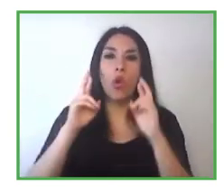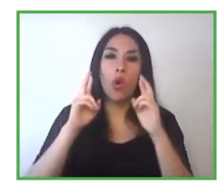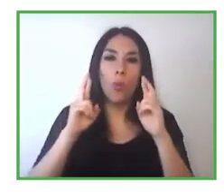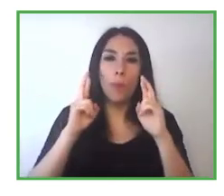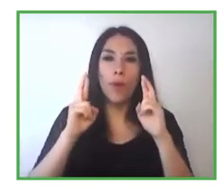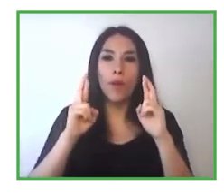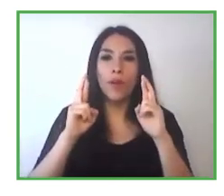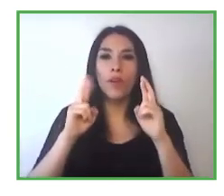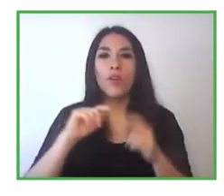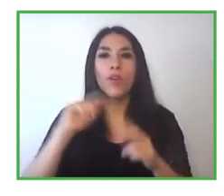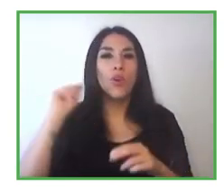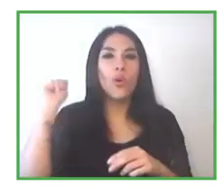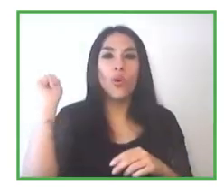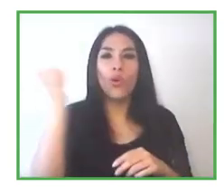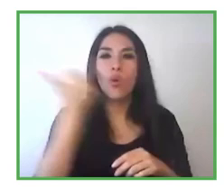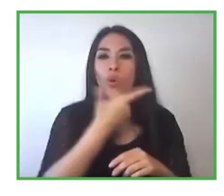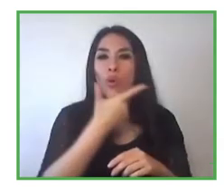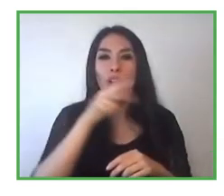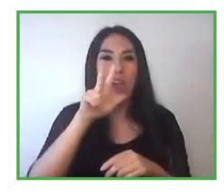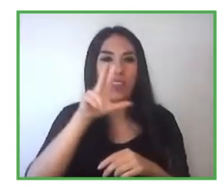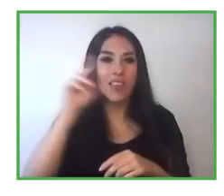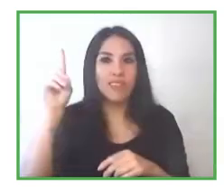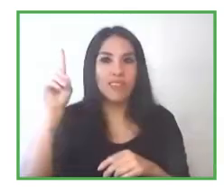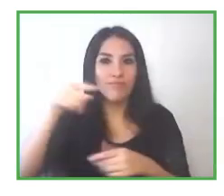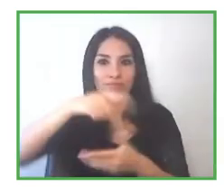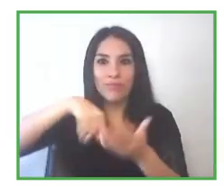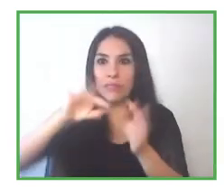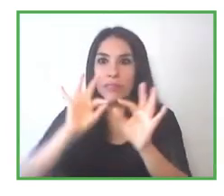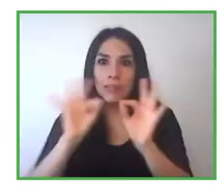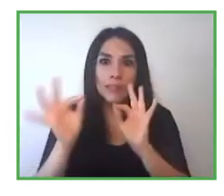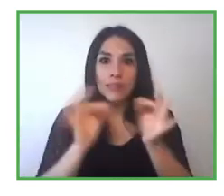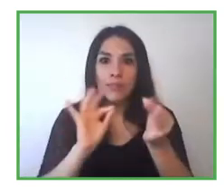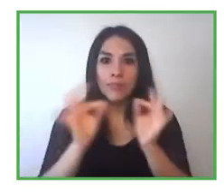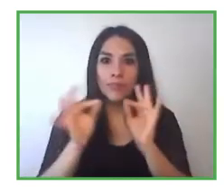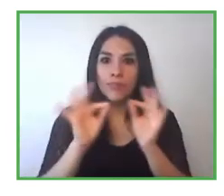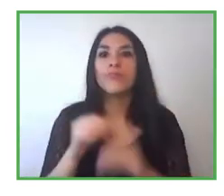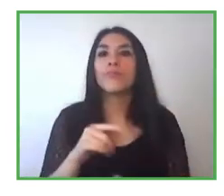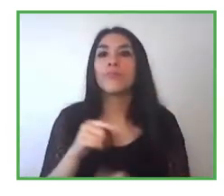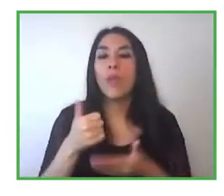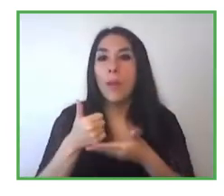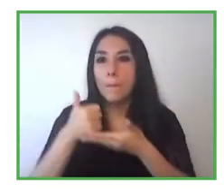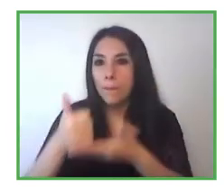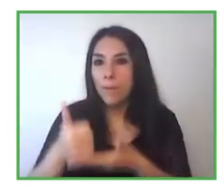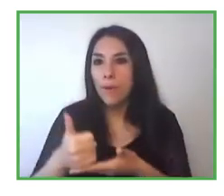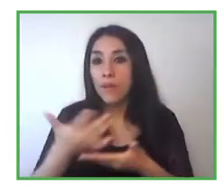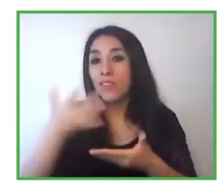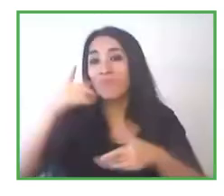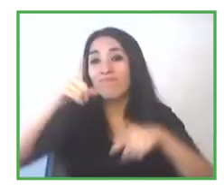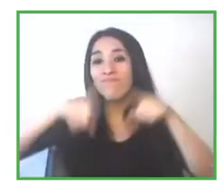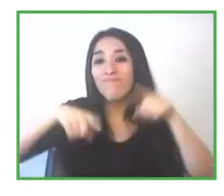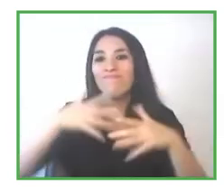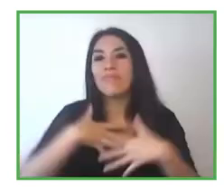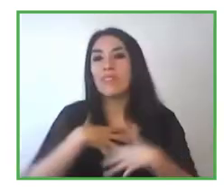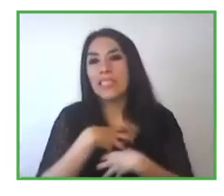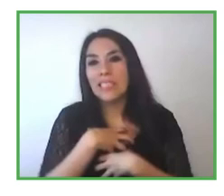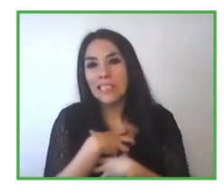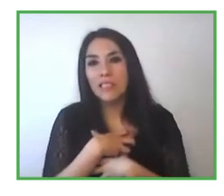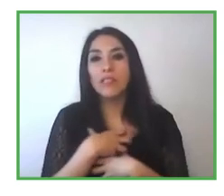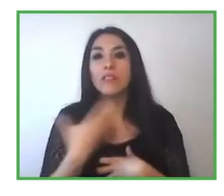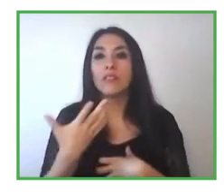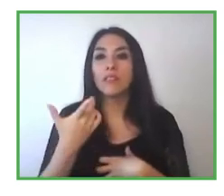these products, the support products that are designed, will relieve some fears that